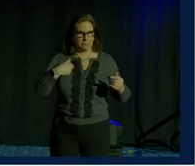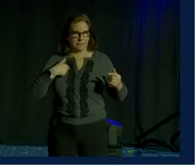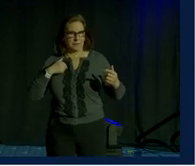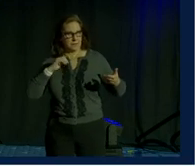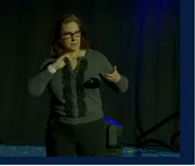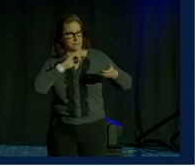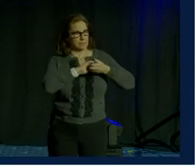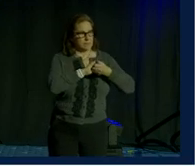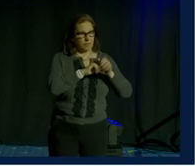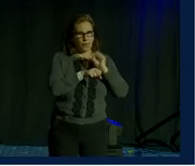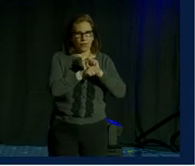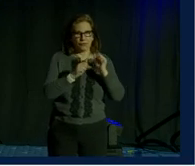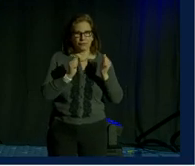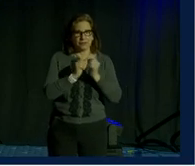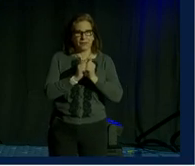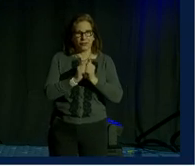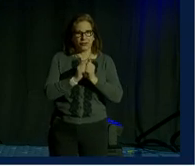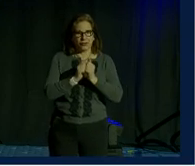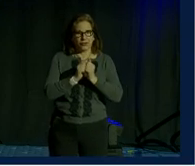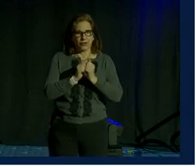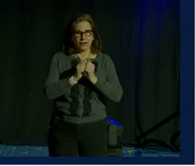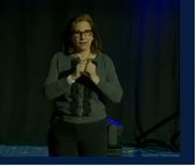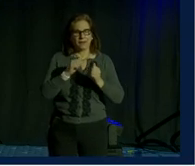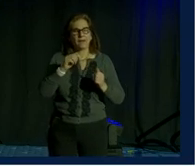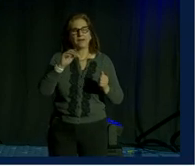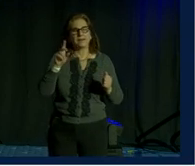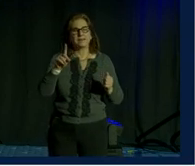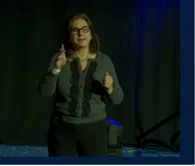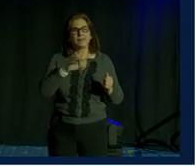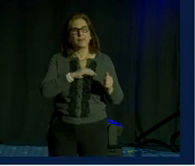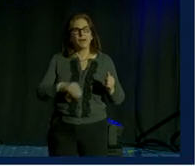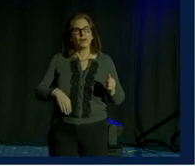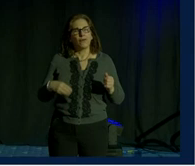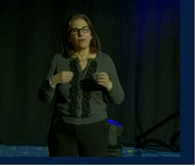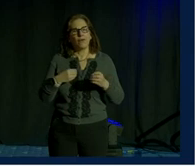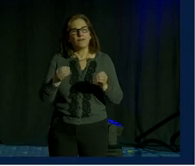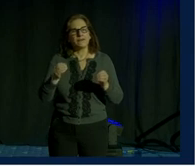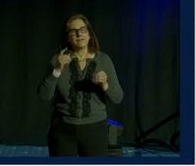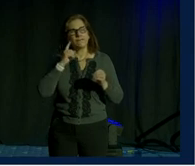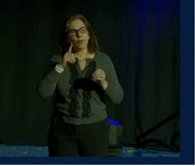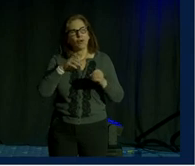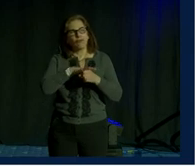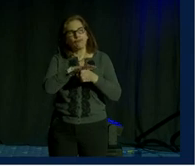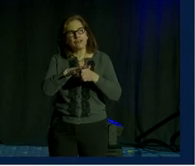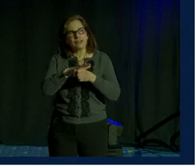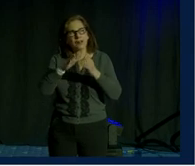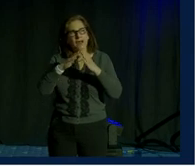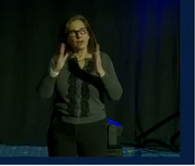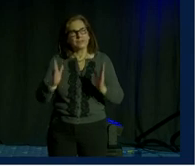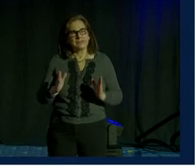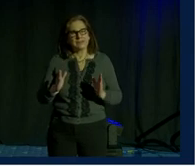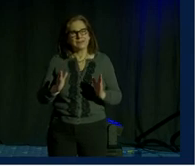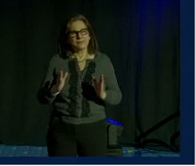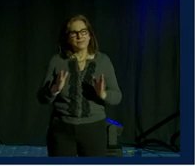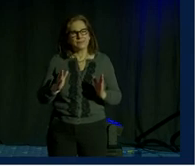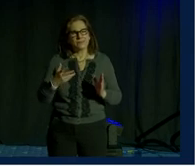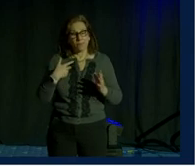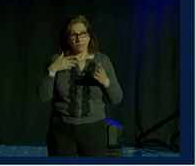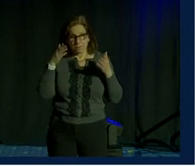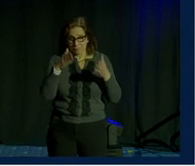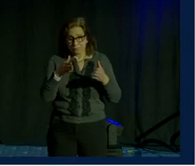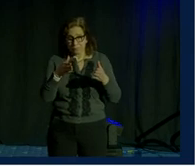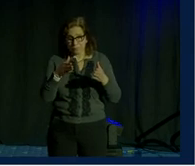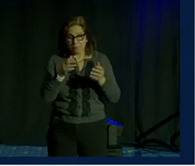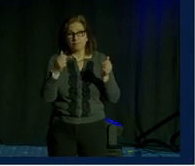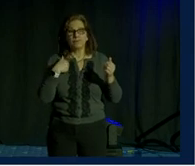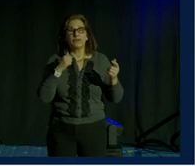set regional goals around housing. We understand that housing is a regional issue as well. Together, the